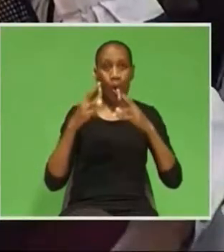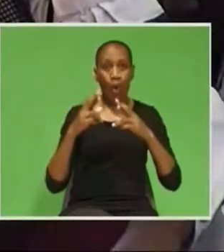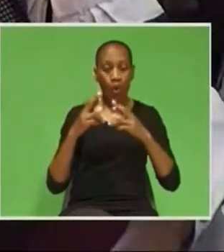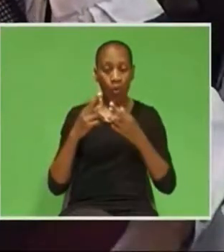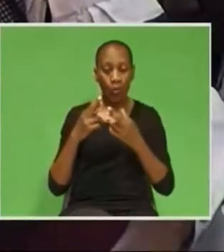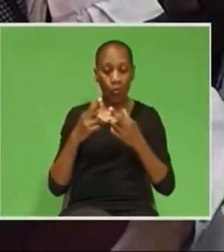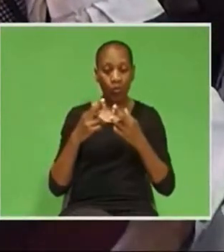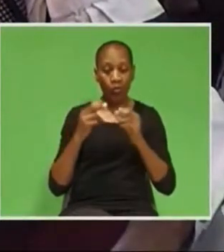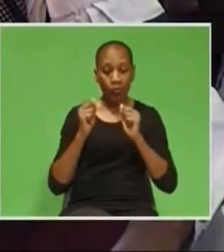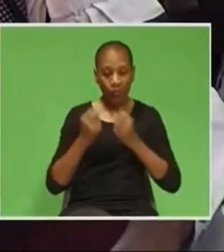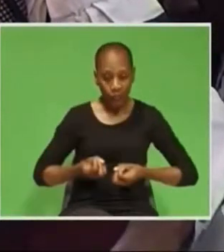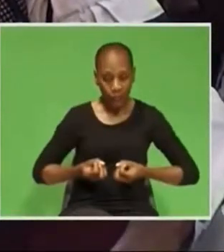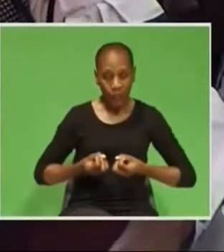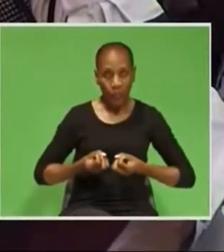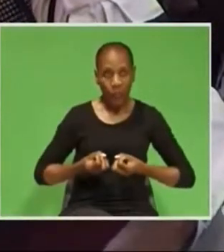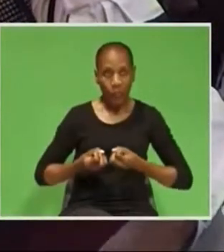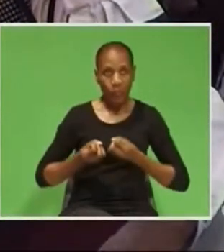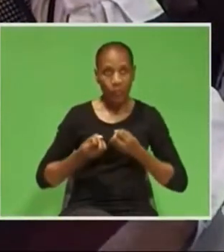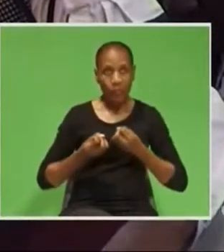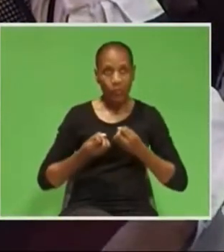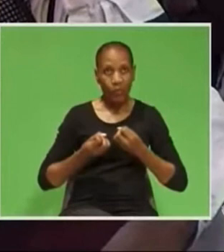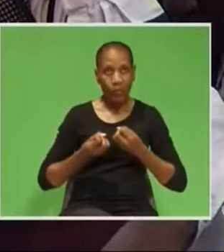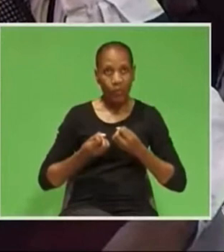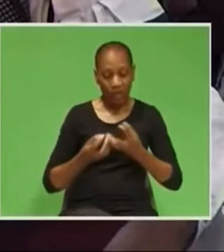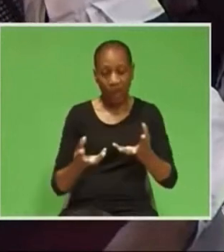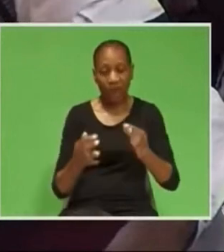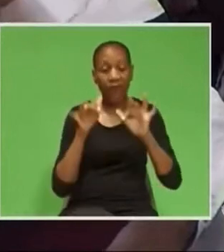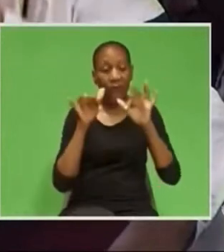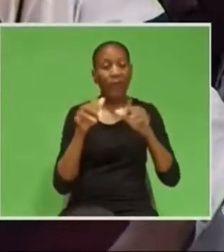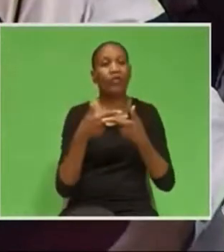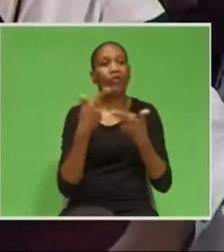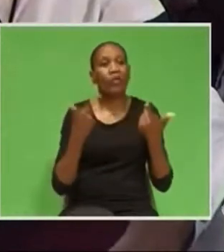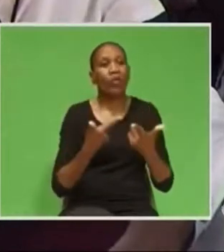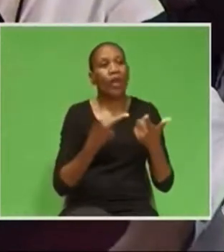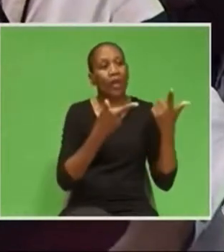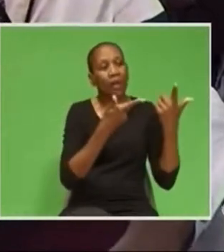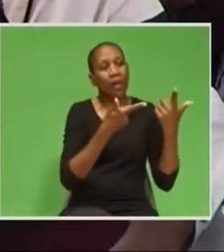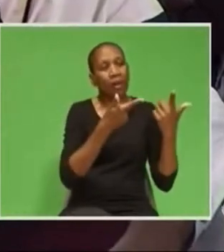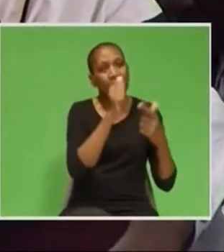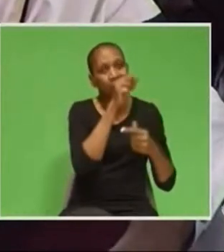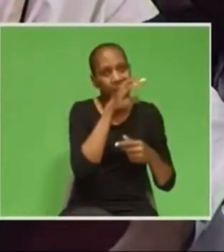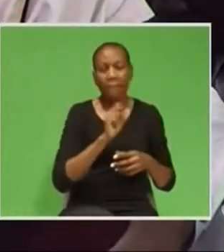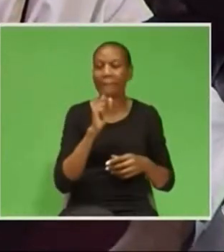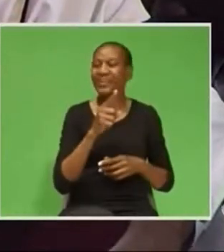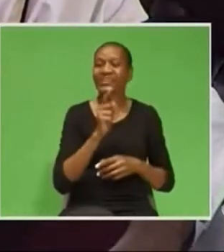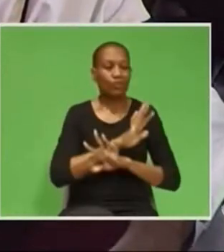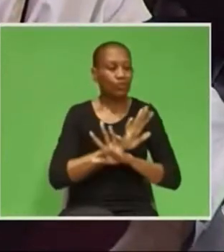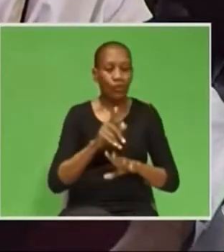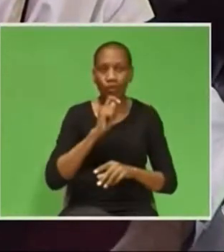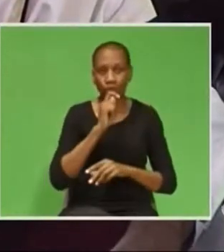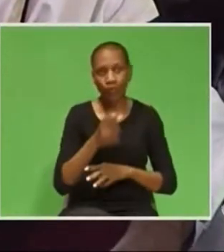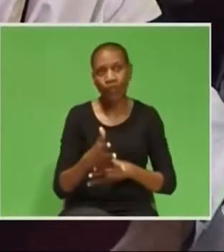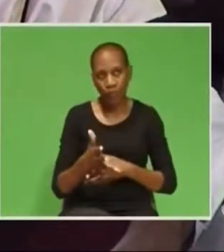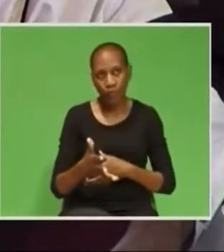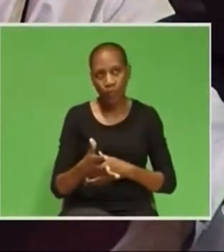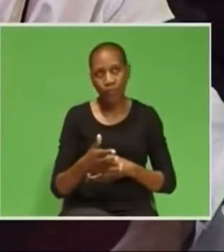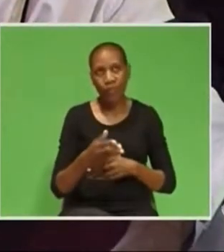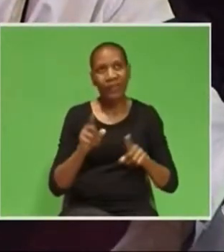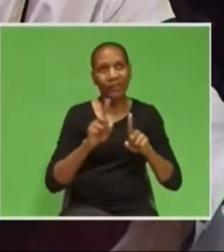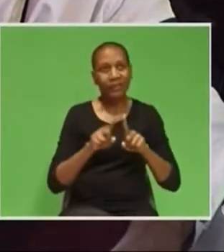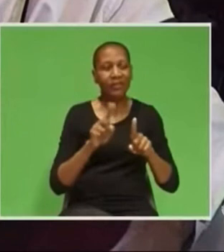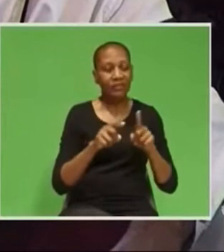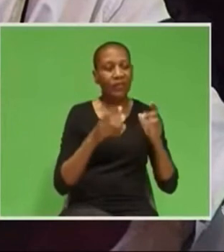of this government. That is not the truth. Your arrogance is your biggest enemy, Mr. President. Even your own constituents